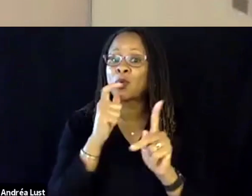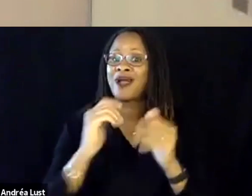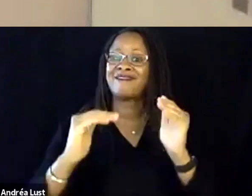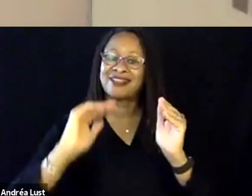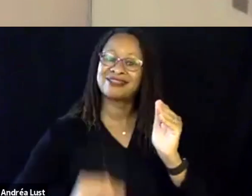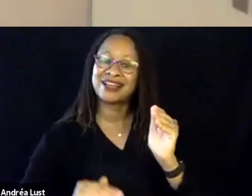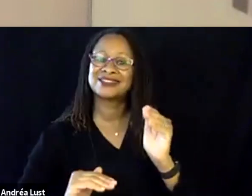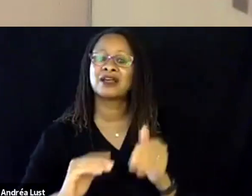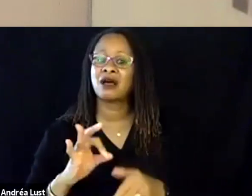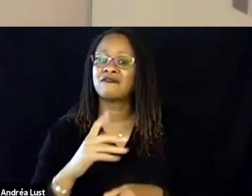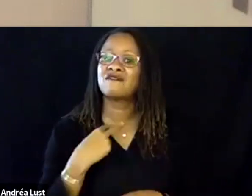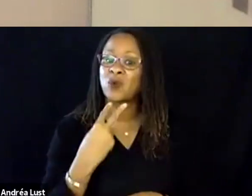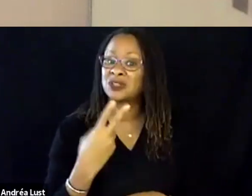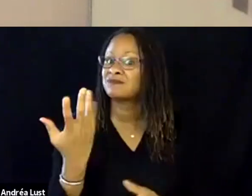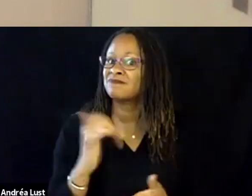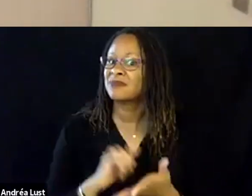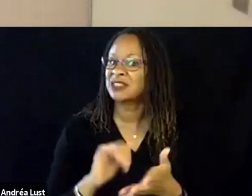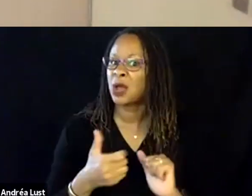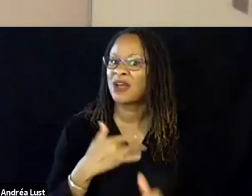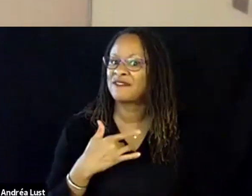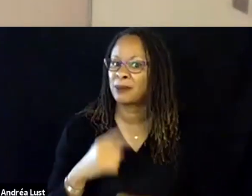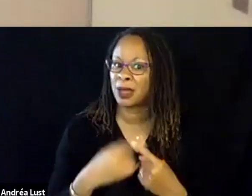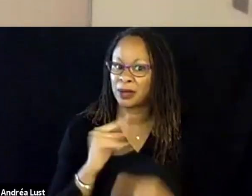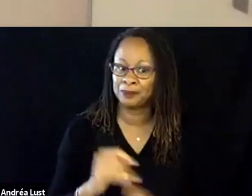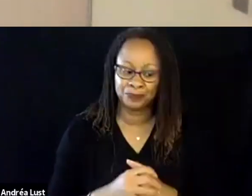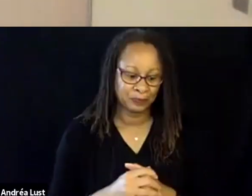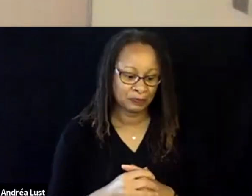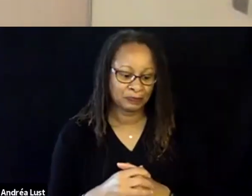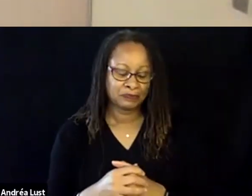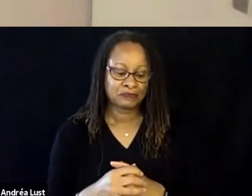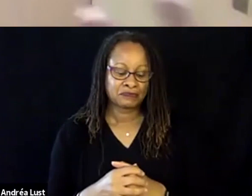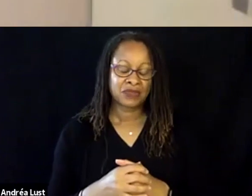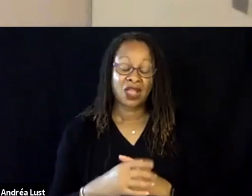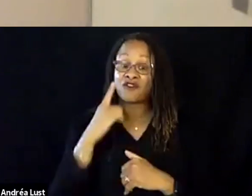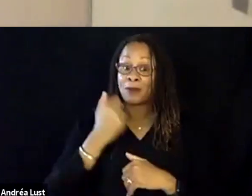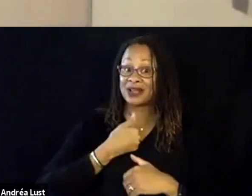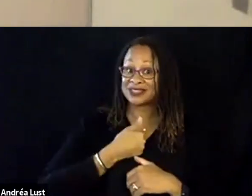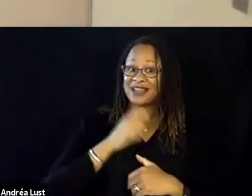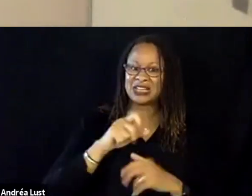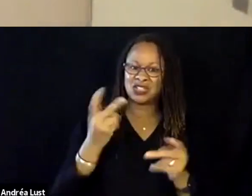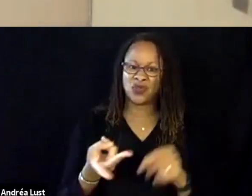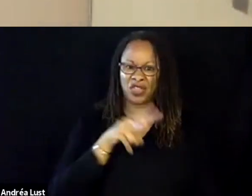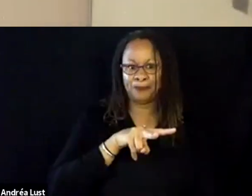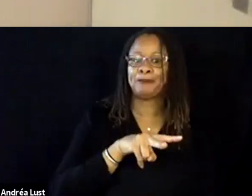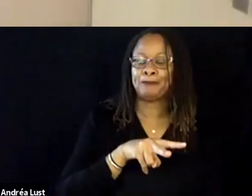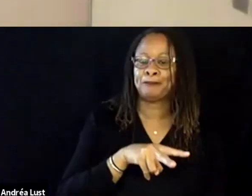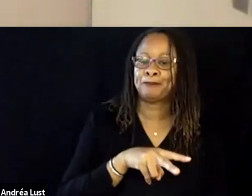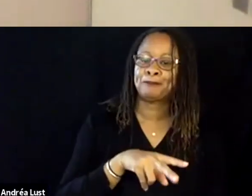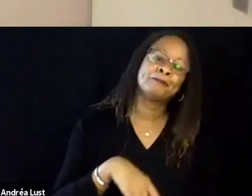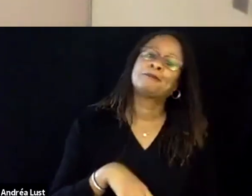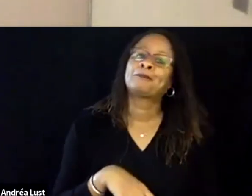it. And I've often thought that for me, I needed to flip it. Maybe it's just,